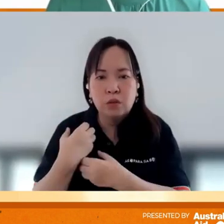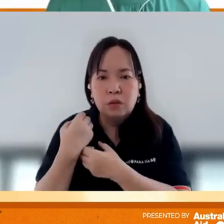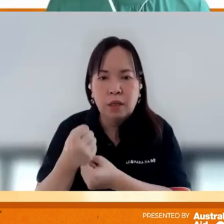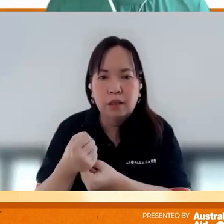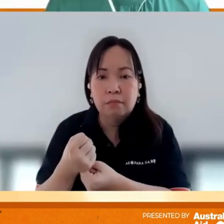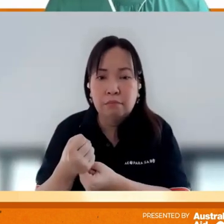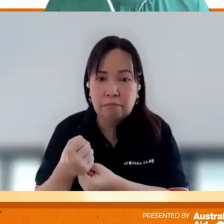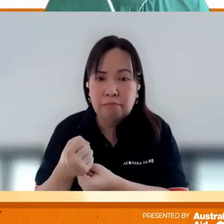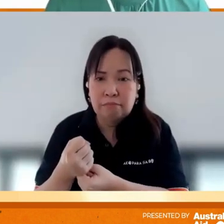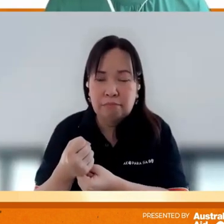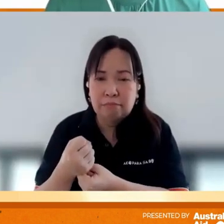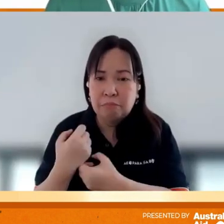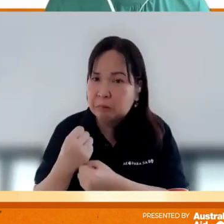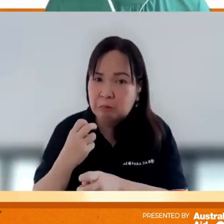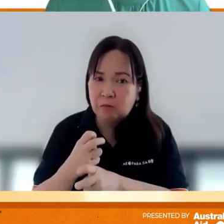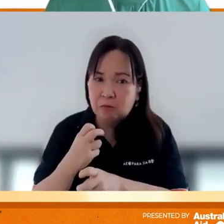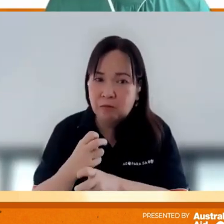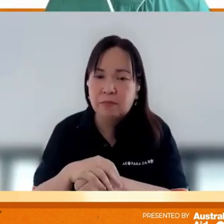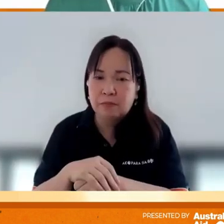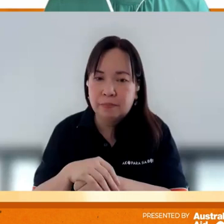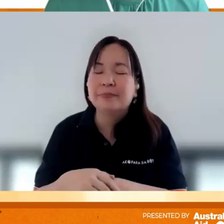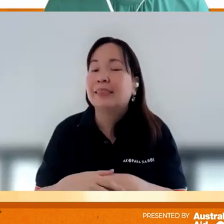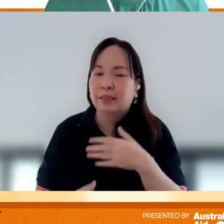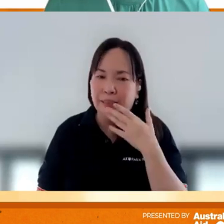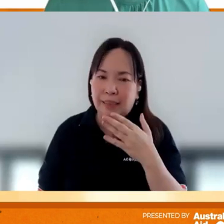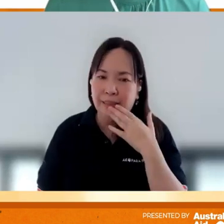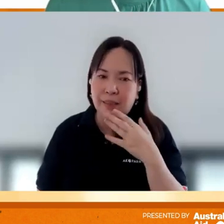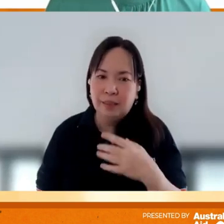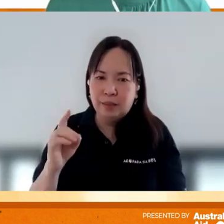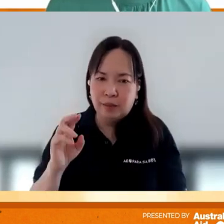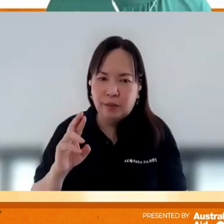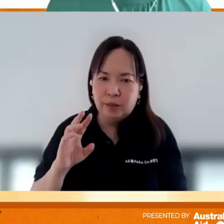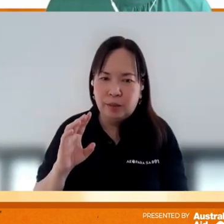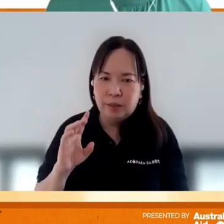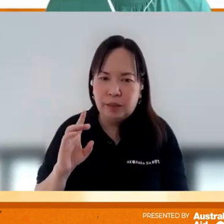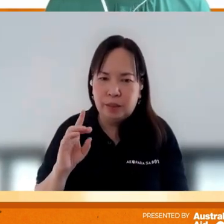it. Thank you, Dr. Debbie. Very practical